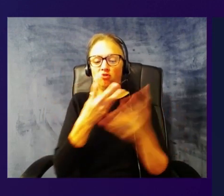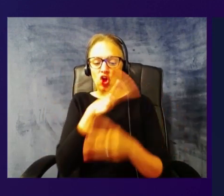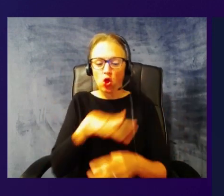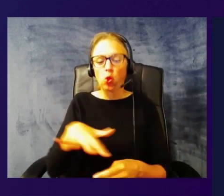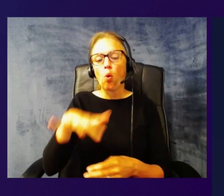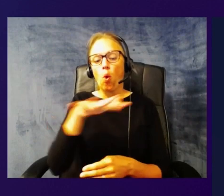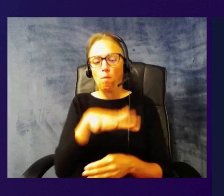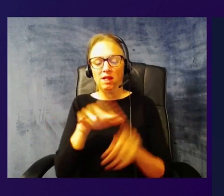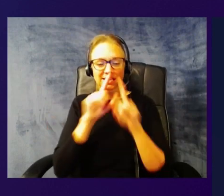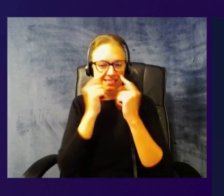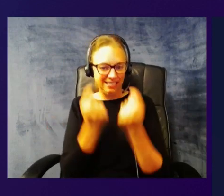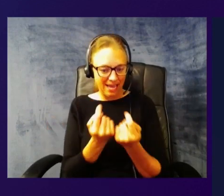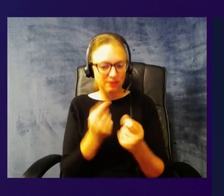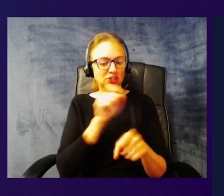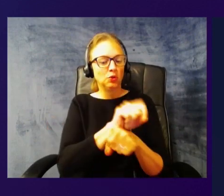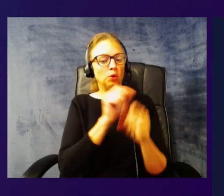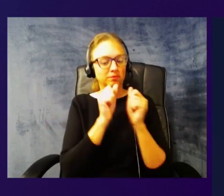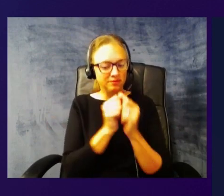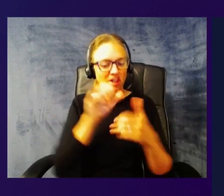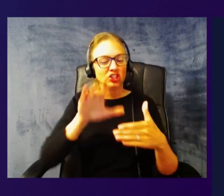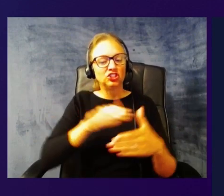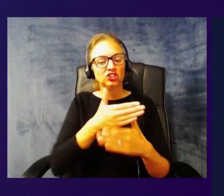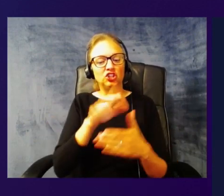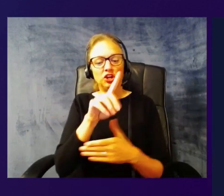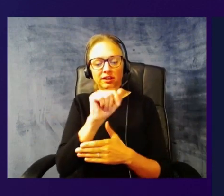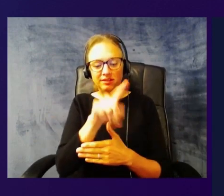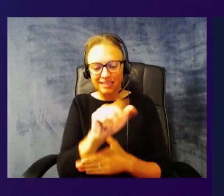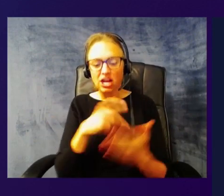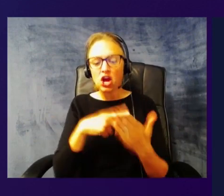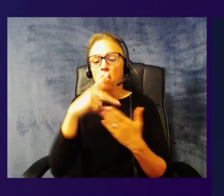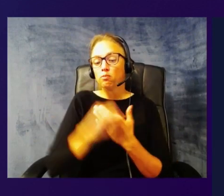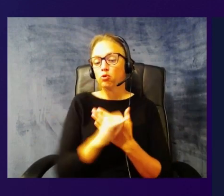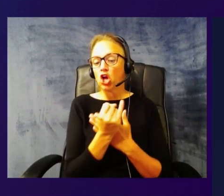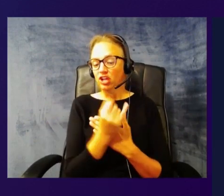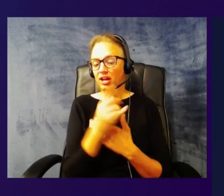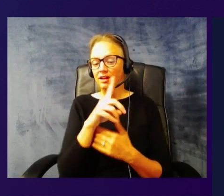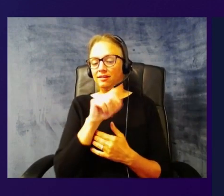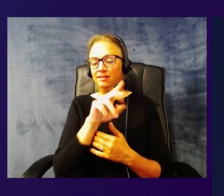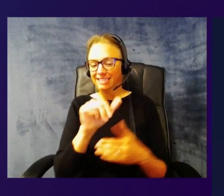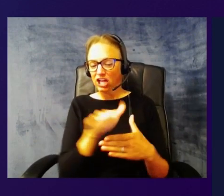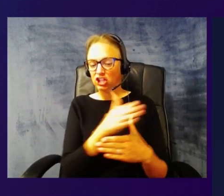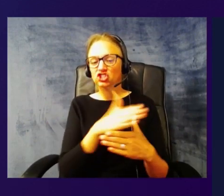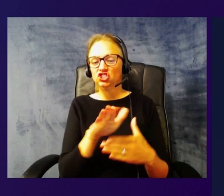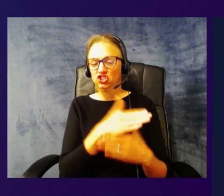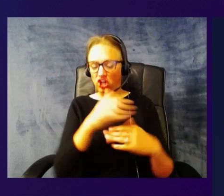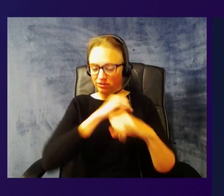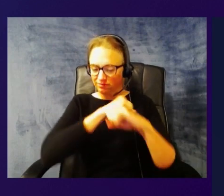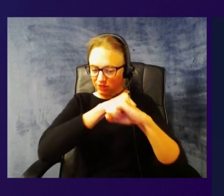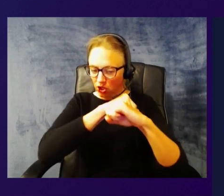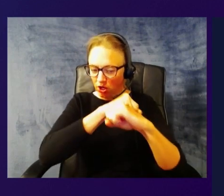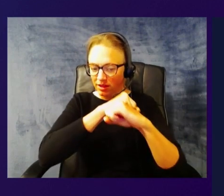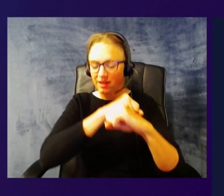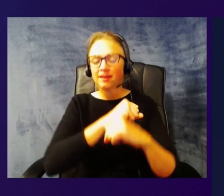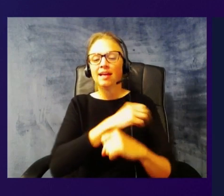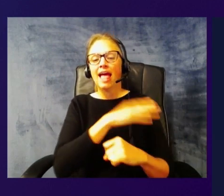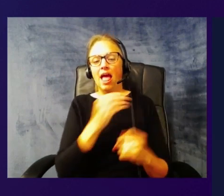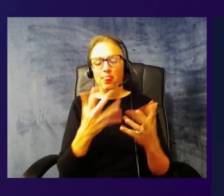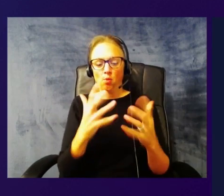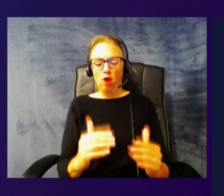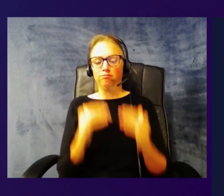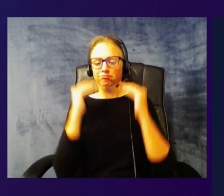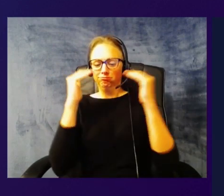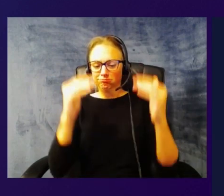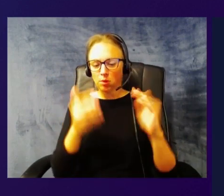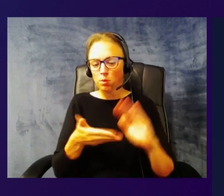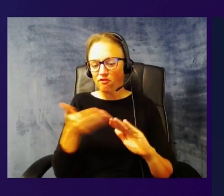share project data securely, built on optimizations by performance and